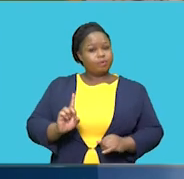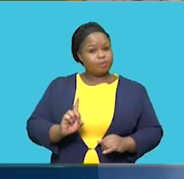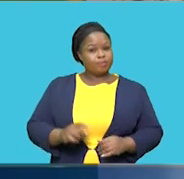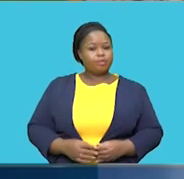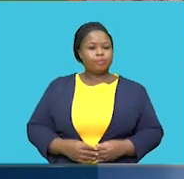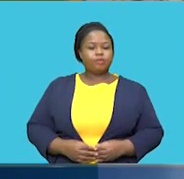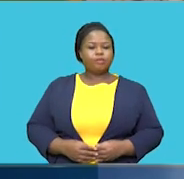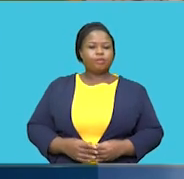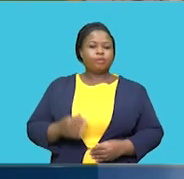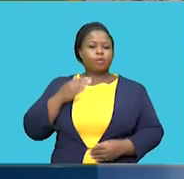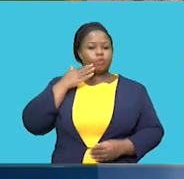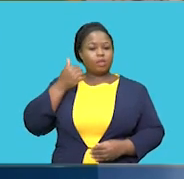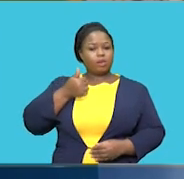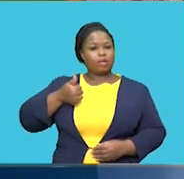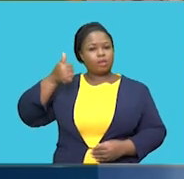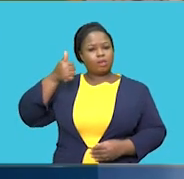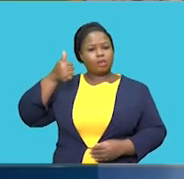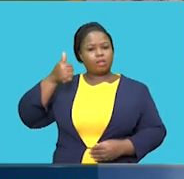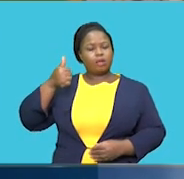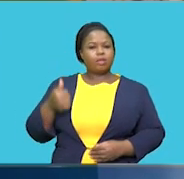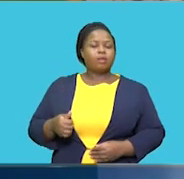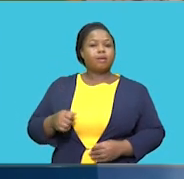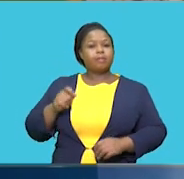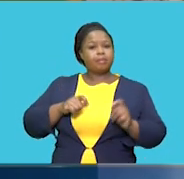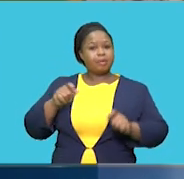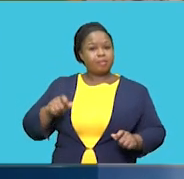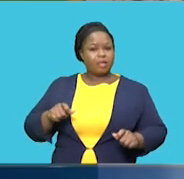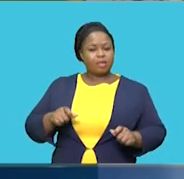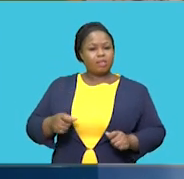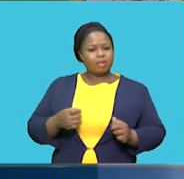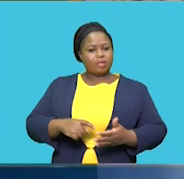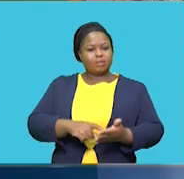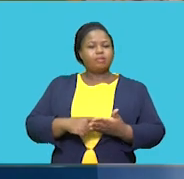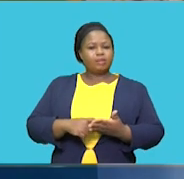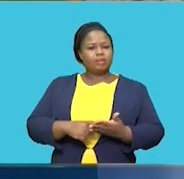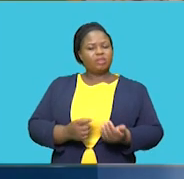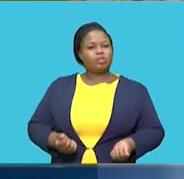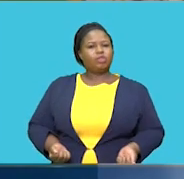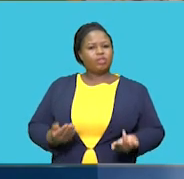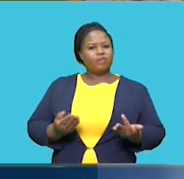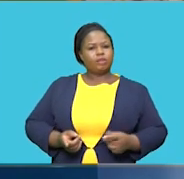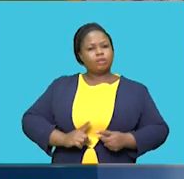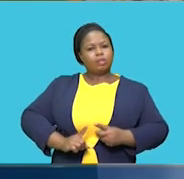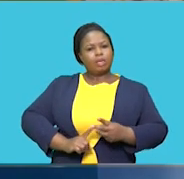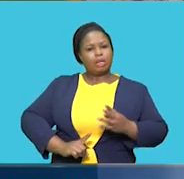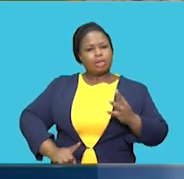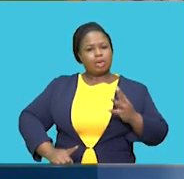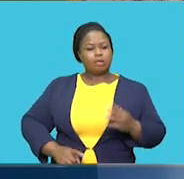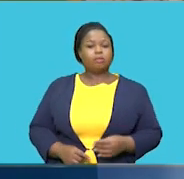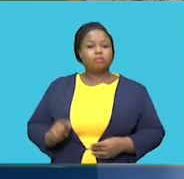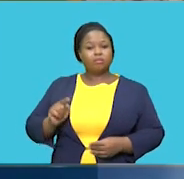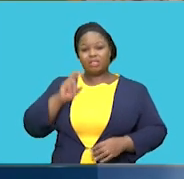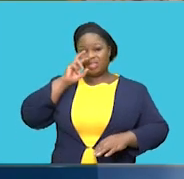is when you're in power, when people demand new services of various demands. This